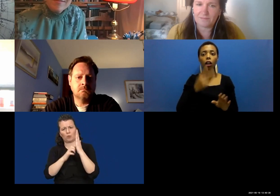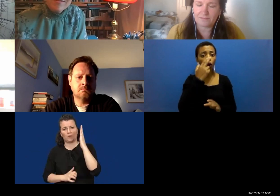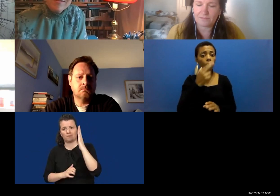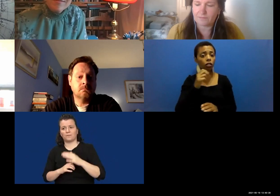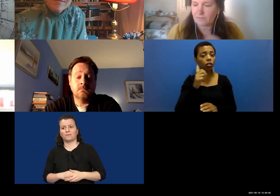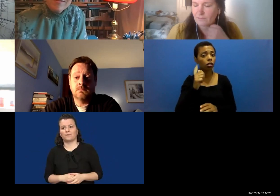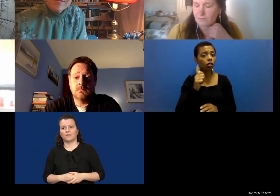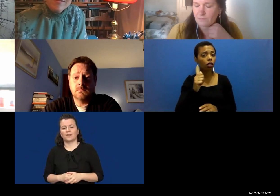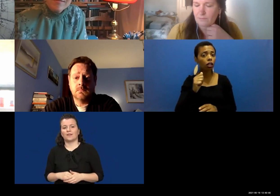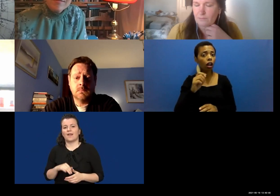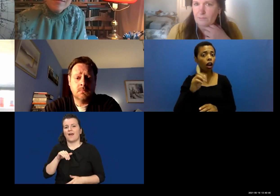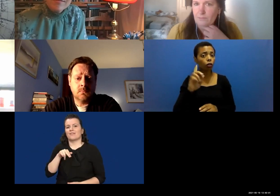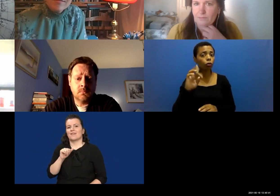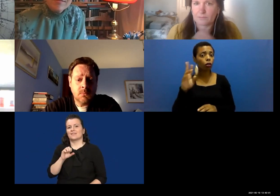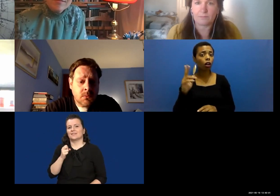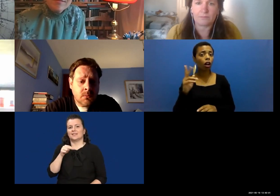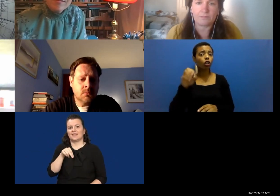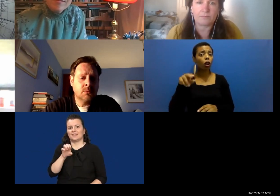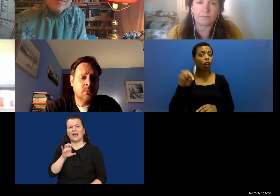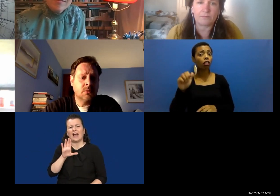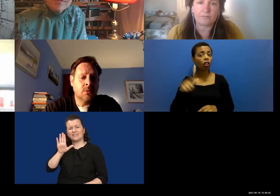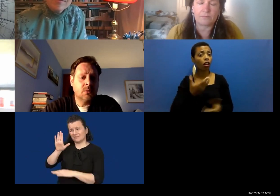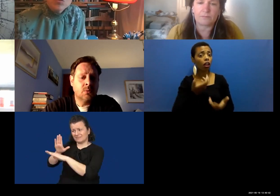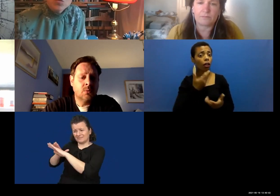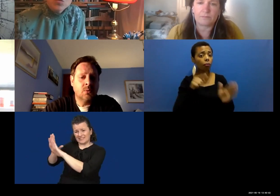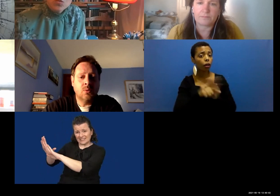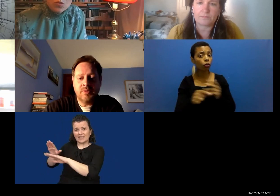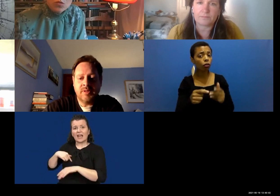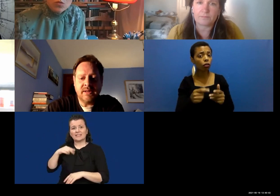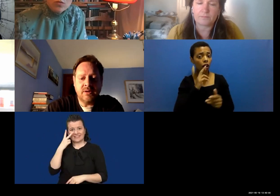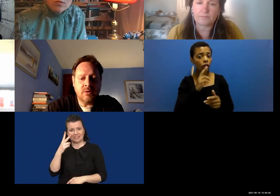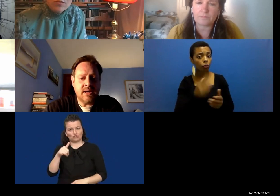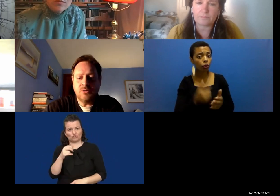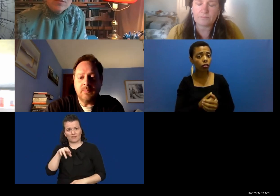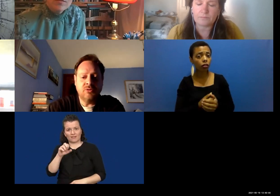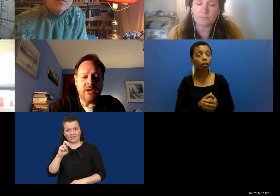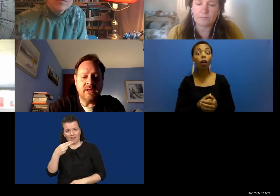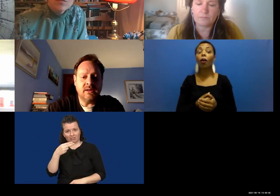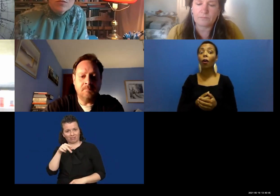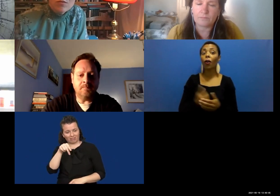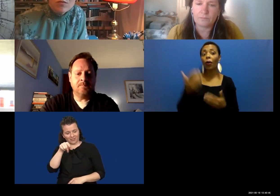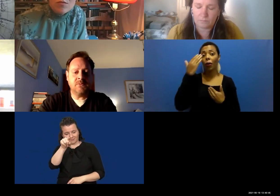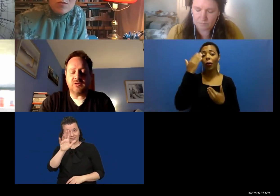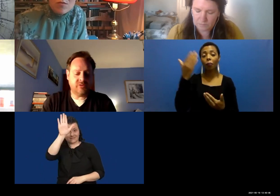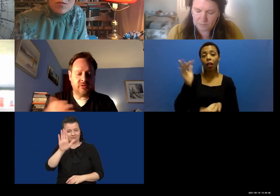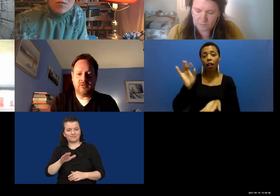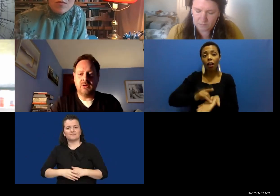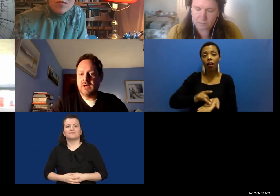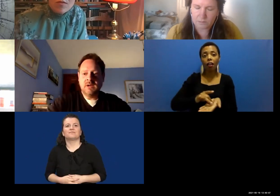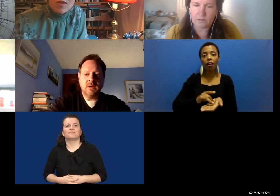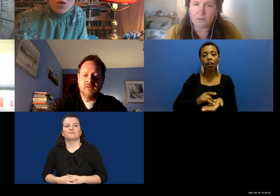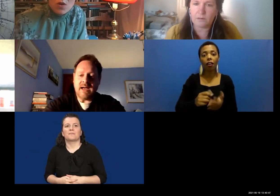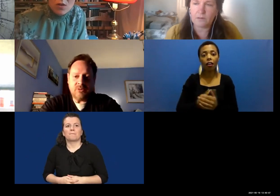would like to answer that question. Oh, as sorry, well. sorry. Oh, thank you. Yeah, no, it was really just